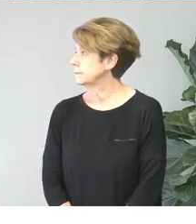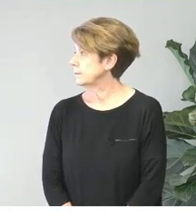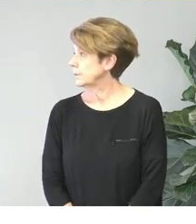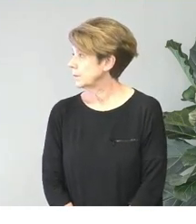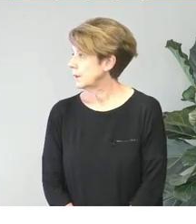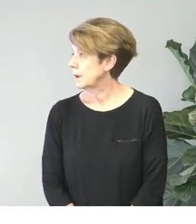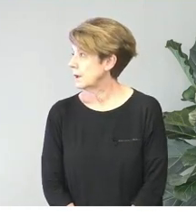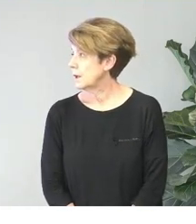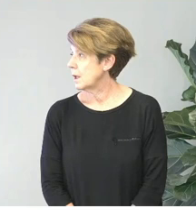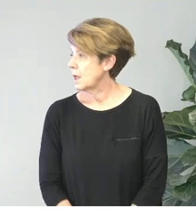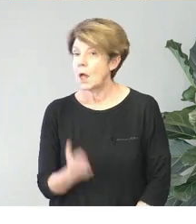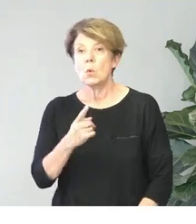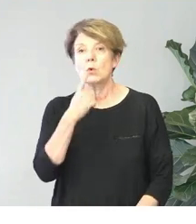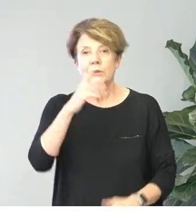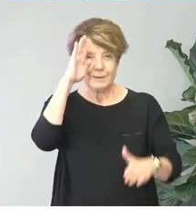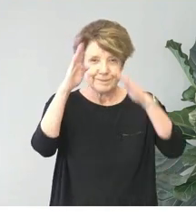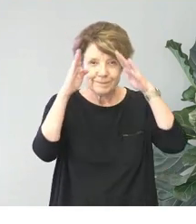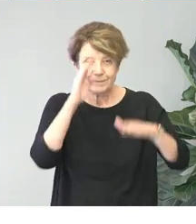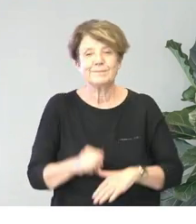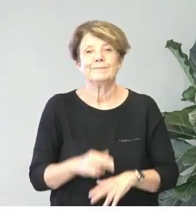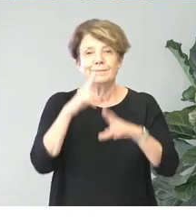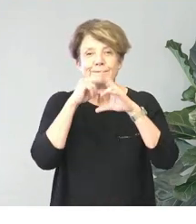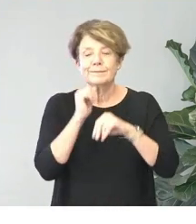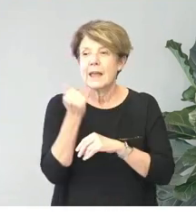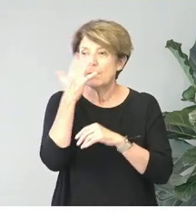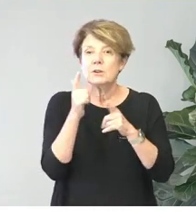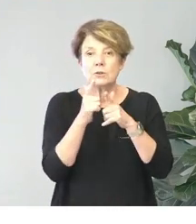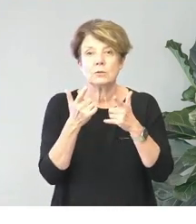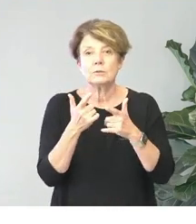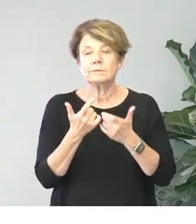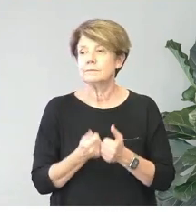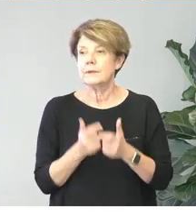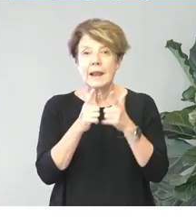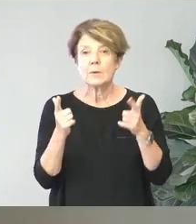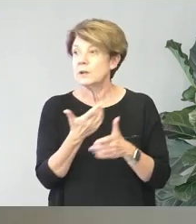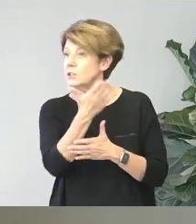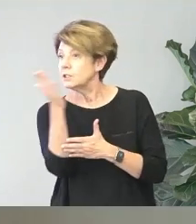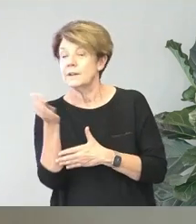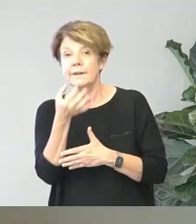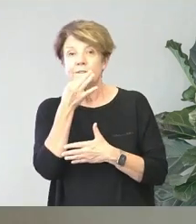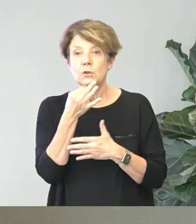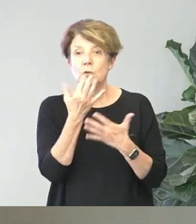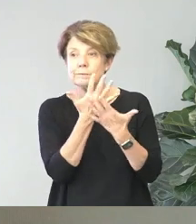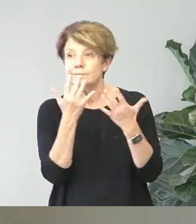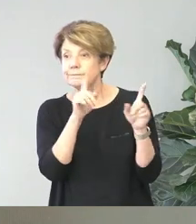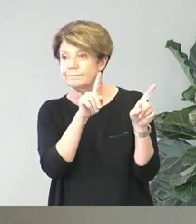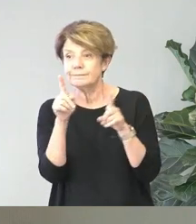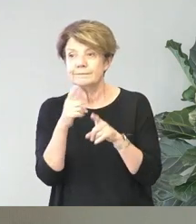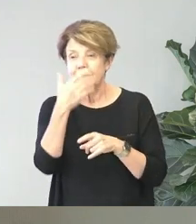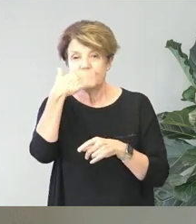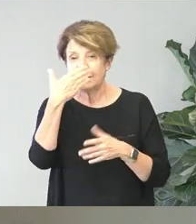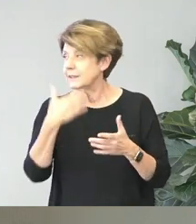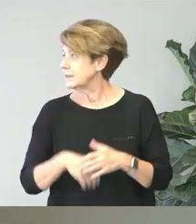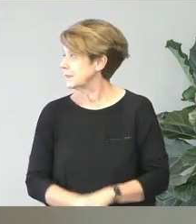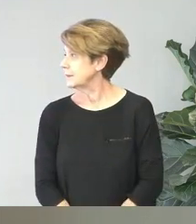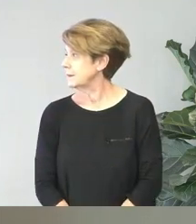I was going to say Bajadi Gamaru or Gadigalior, and there's a few familiar faces obviously here that I've known for